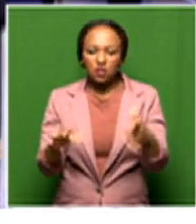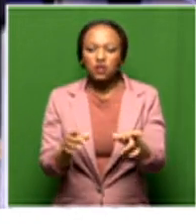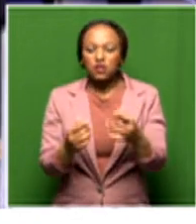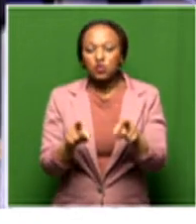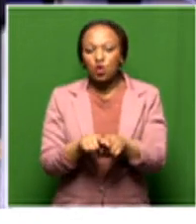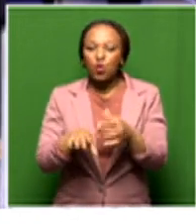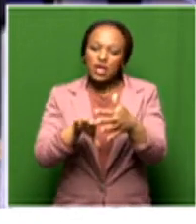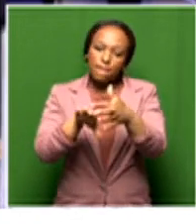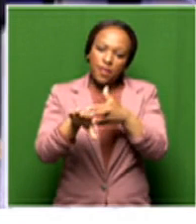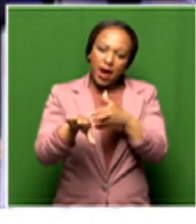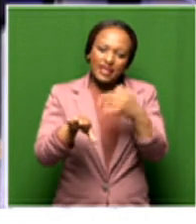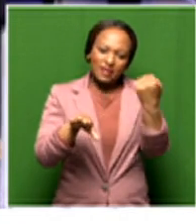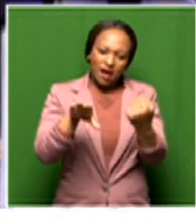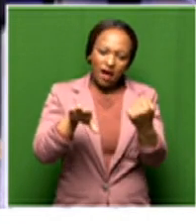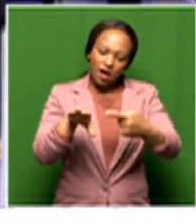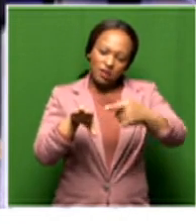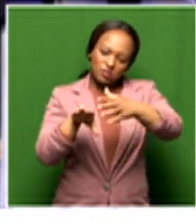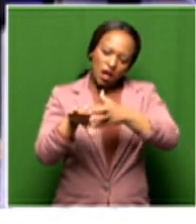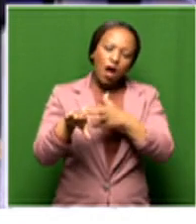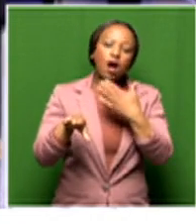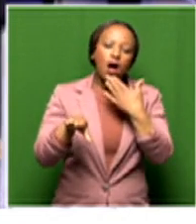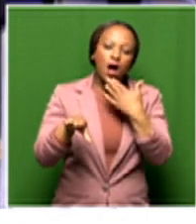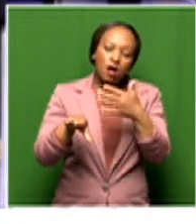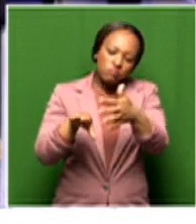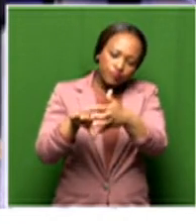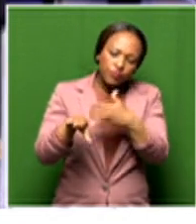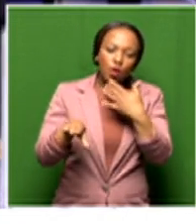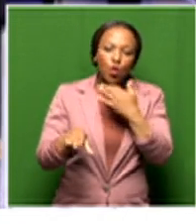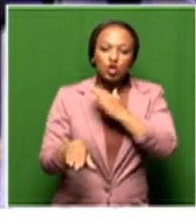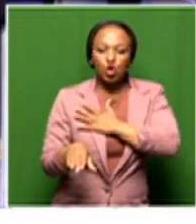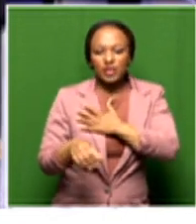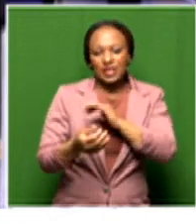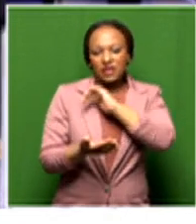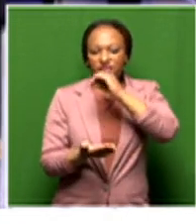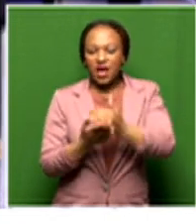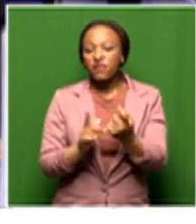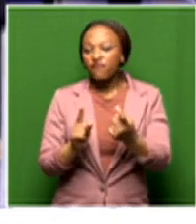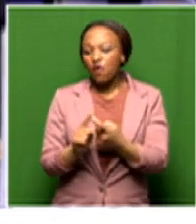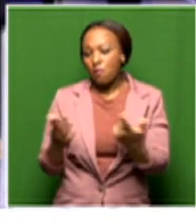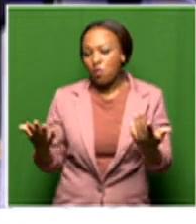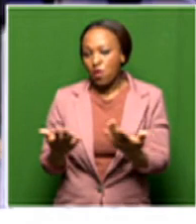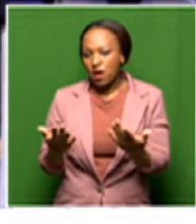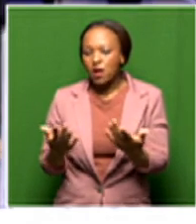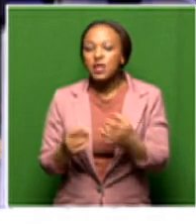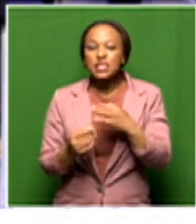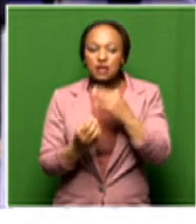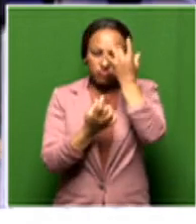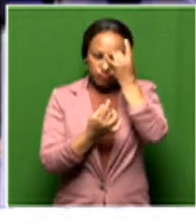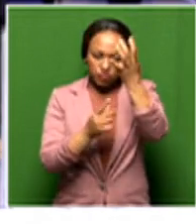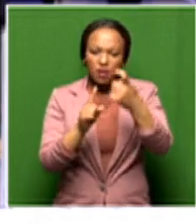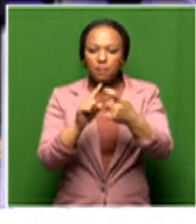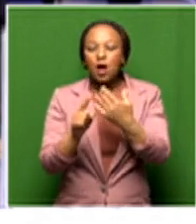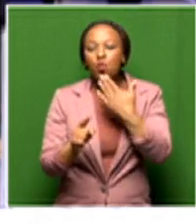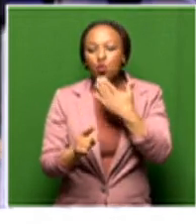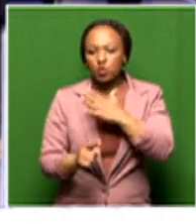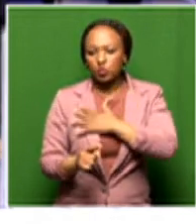they are branded and that those people in the villages are aware that these messages and the support is being brought to them by